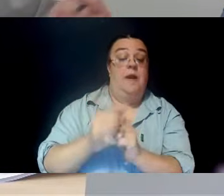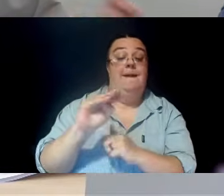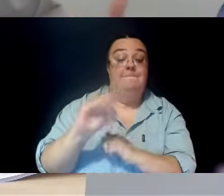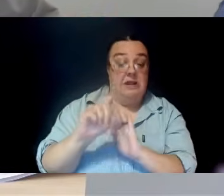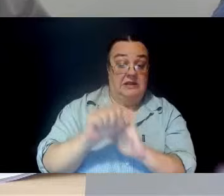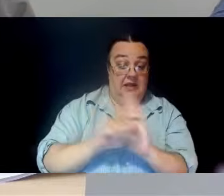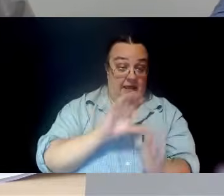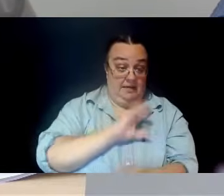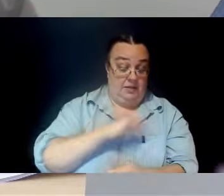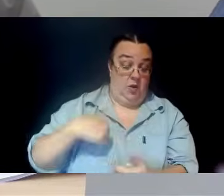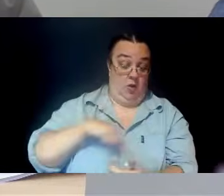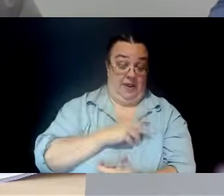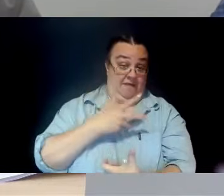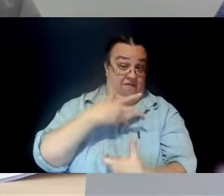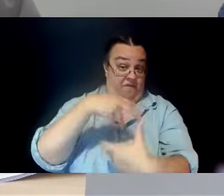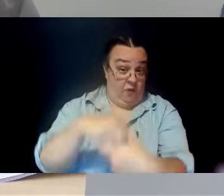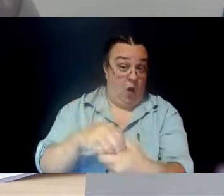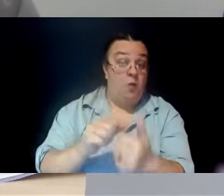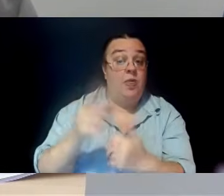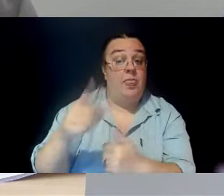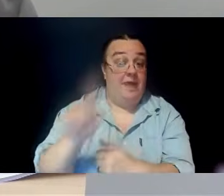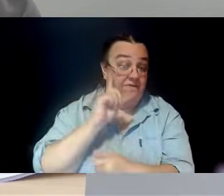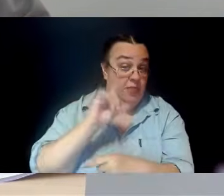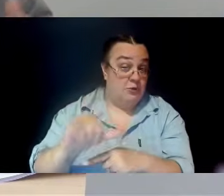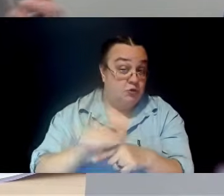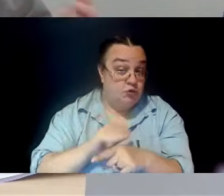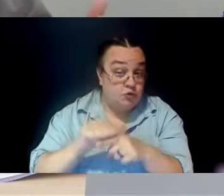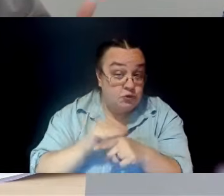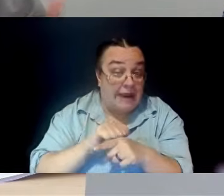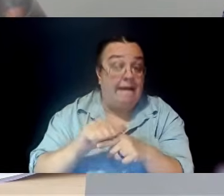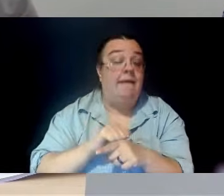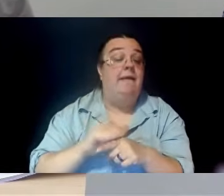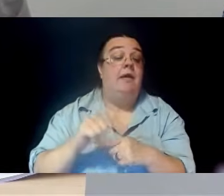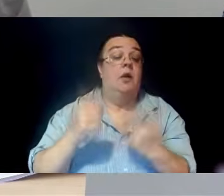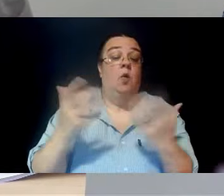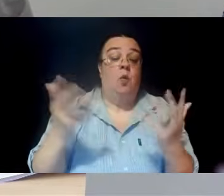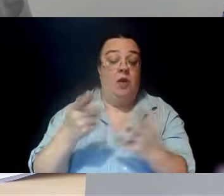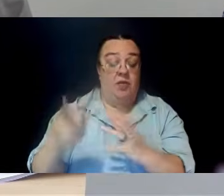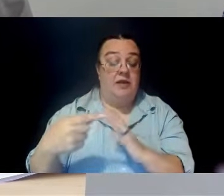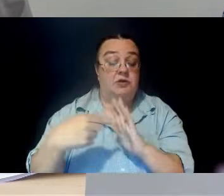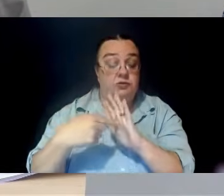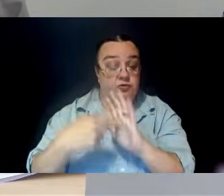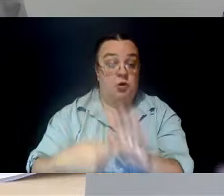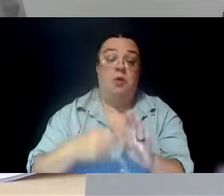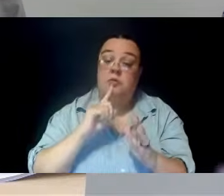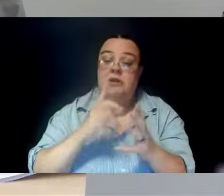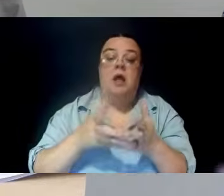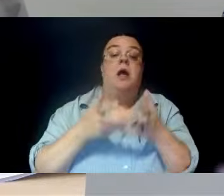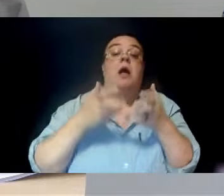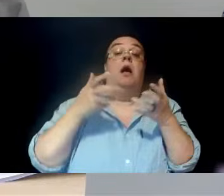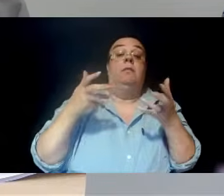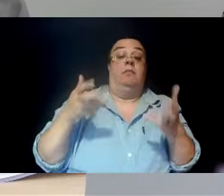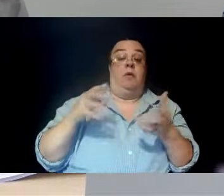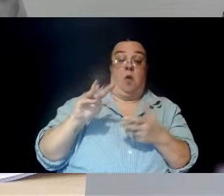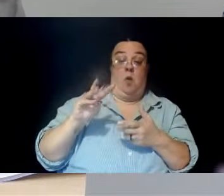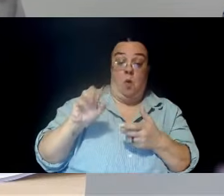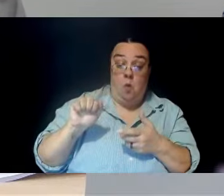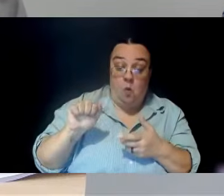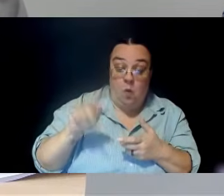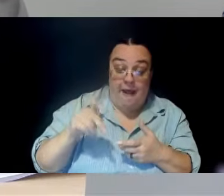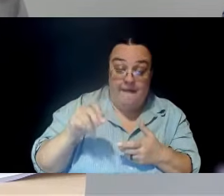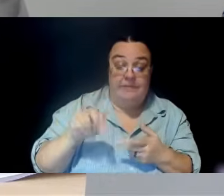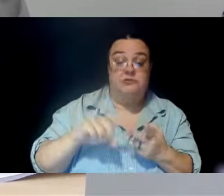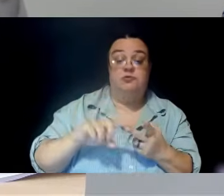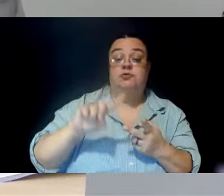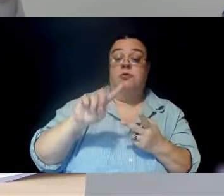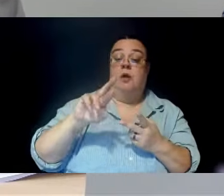participated in with their training. And what they showed was the sheer number of weapons and drugs and